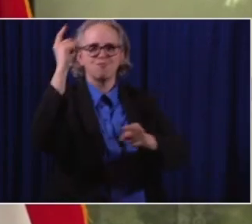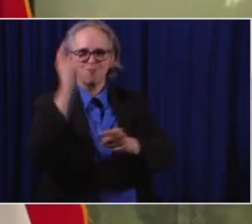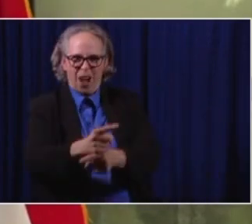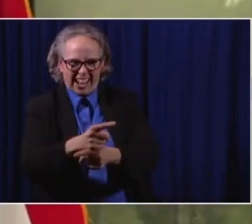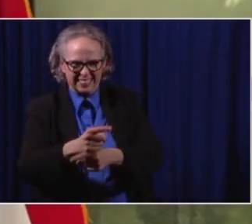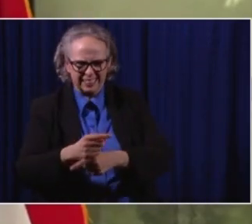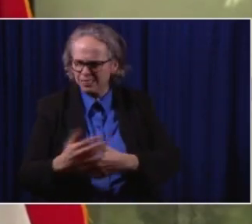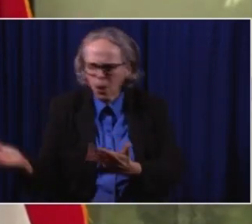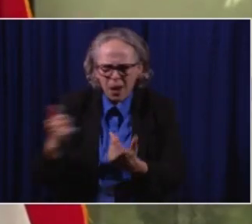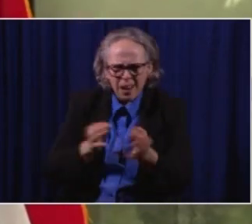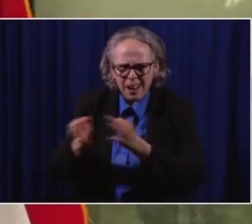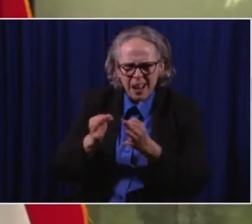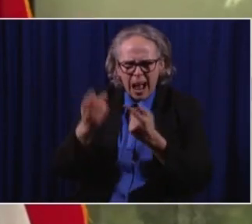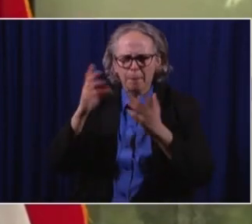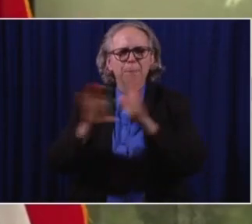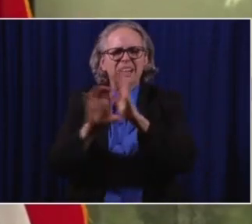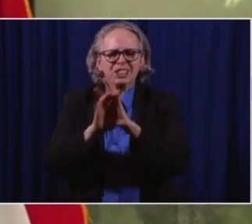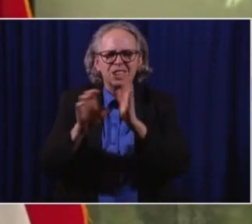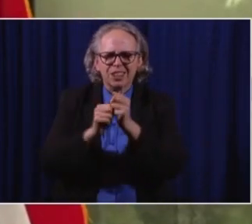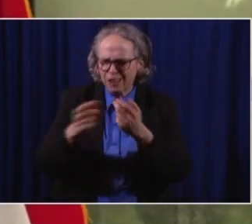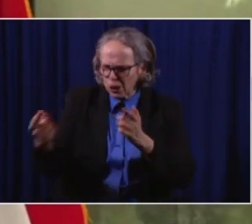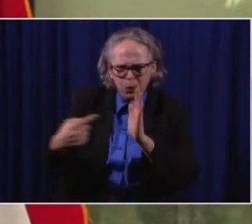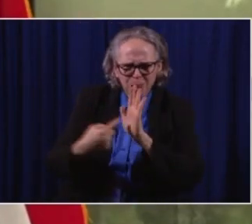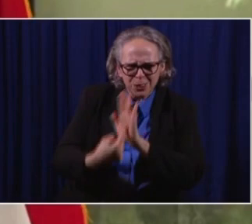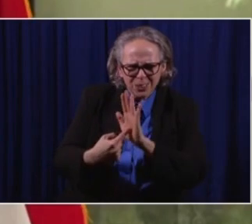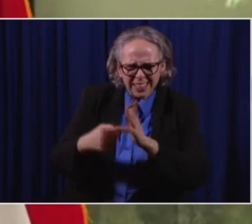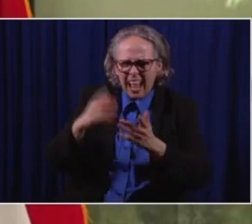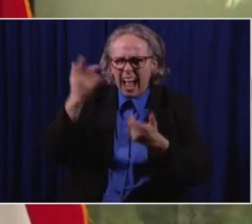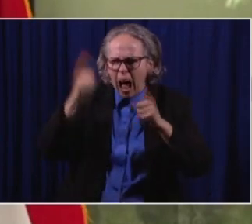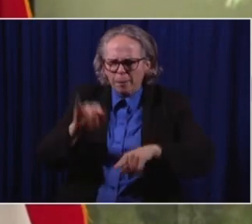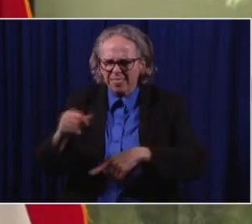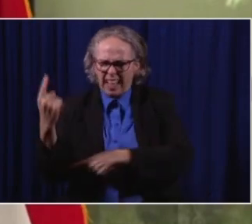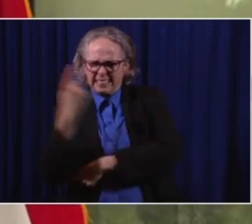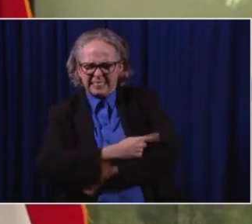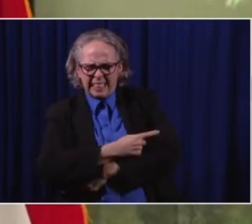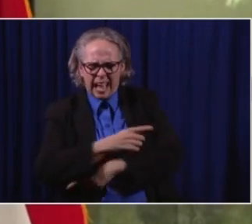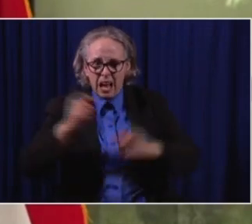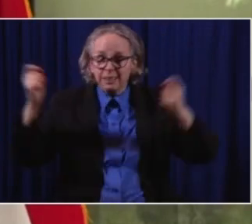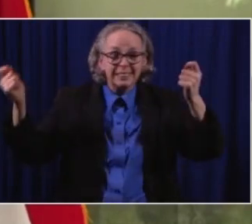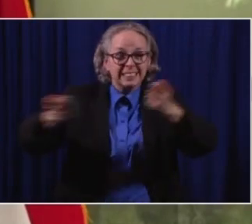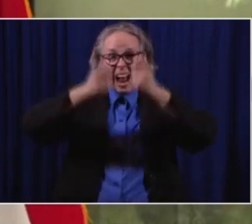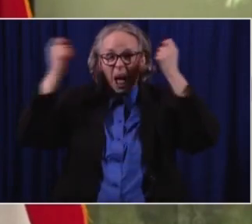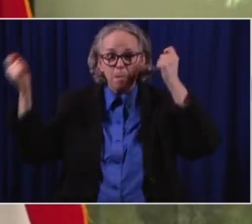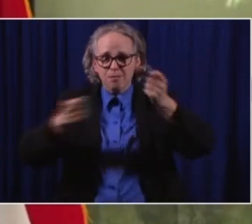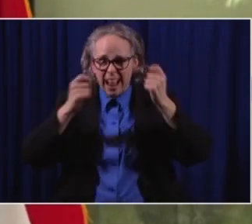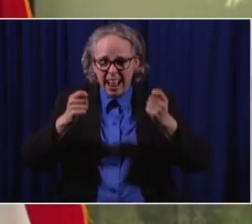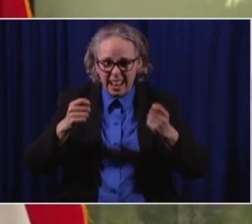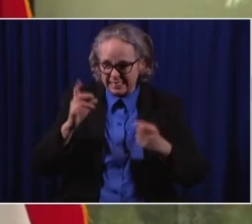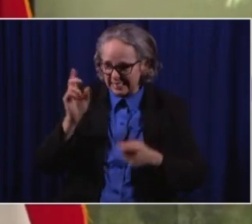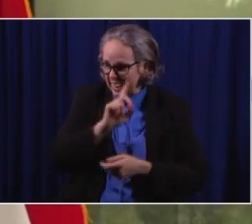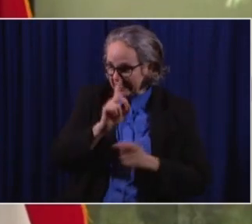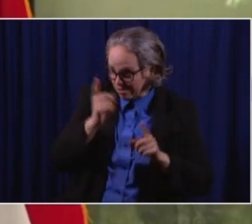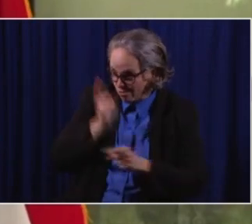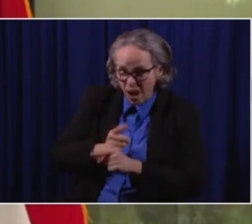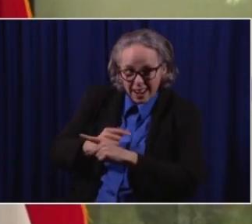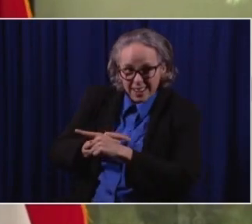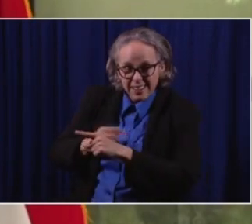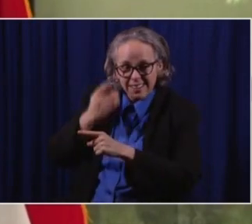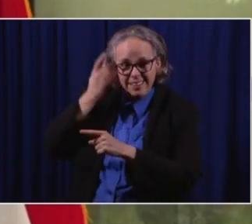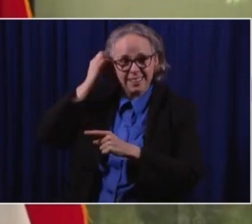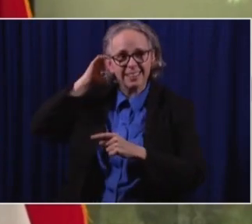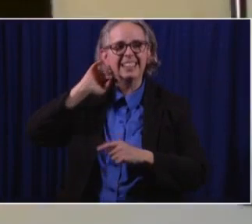about that picture that we saw, what was going on that day. That was a big celebration in Dayton as the campaign was really rolling.